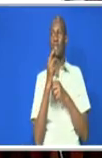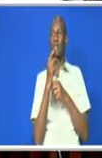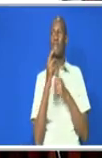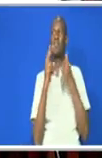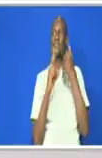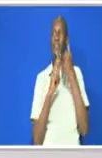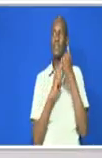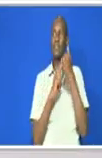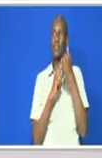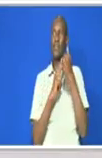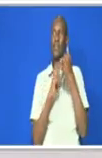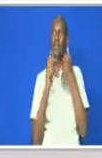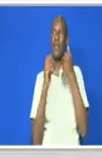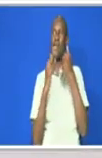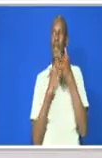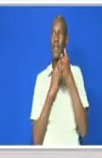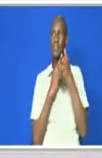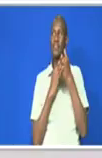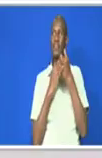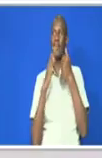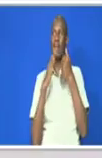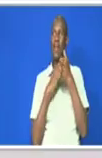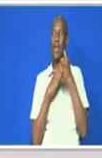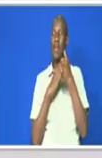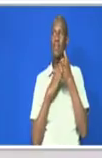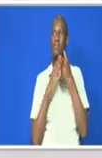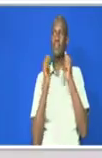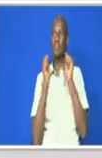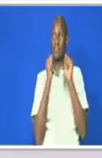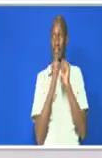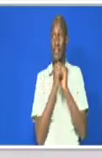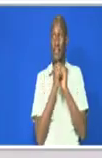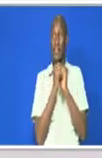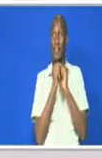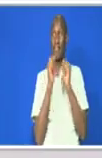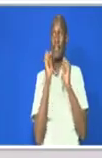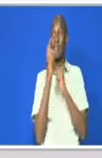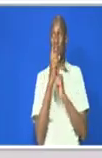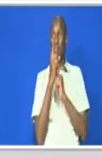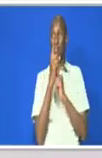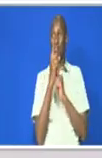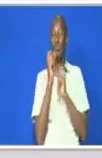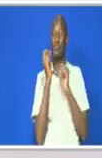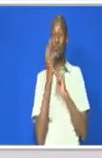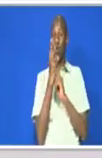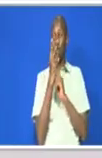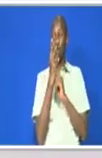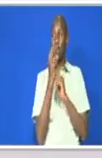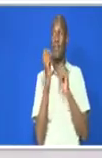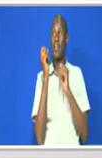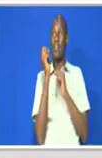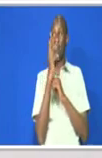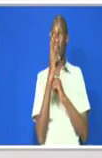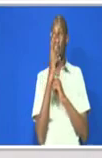7, 8, 9, 10, 11, 12,